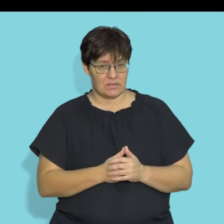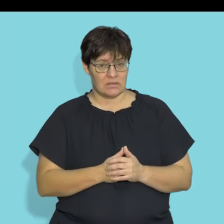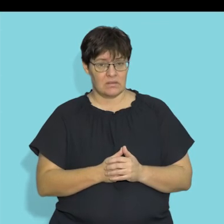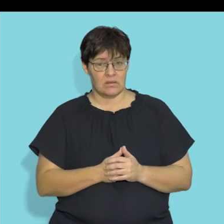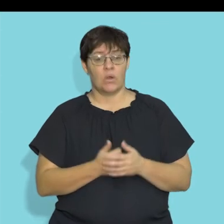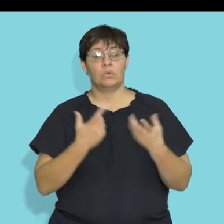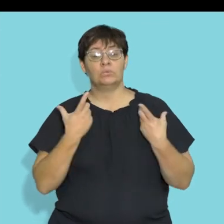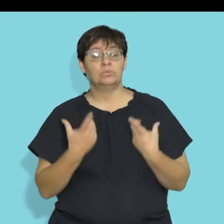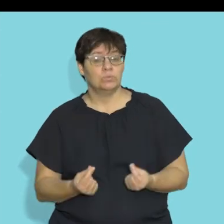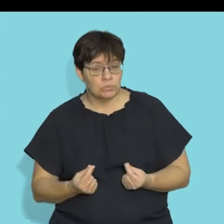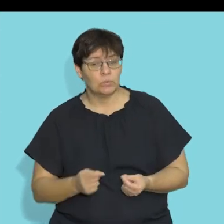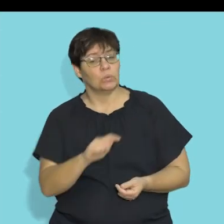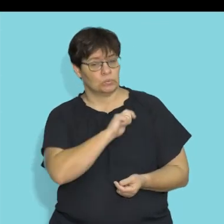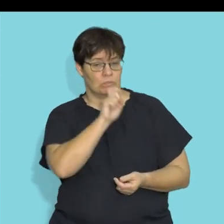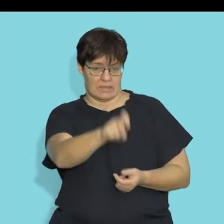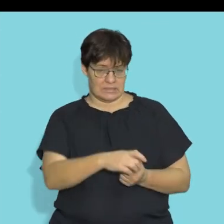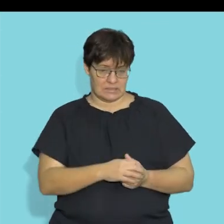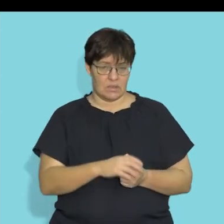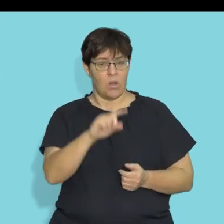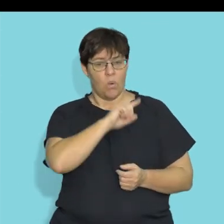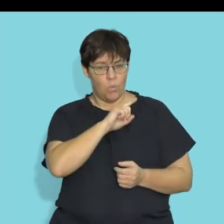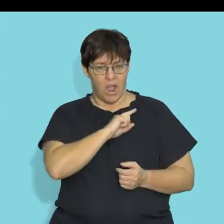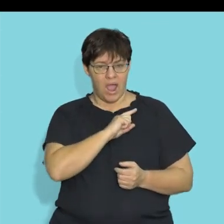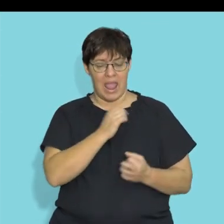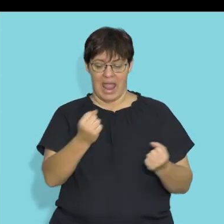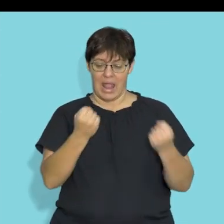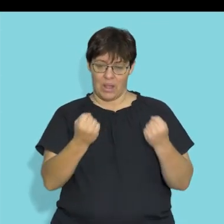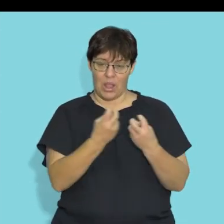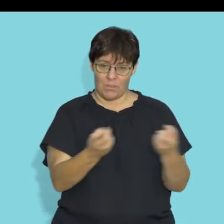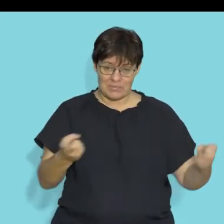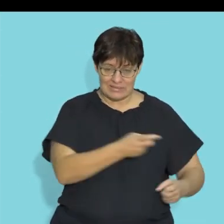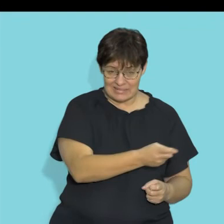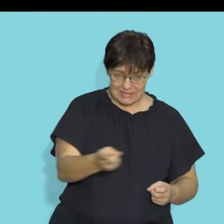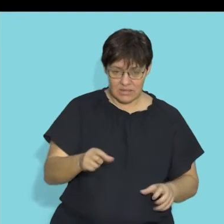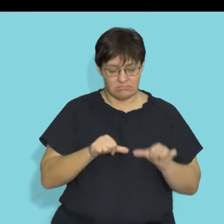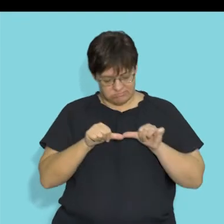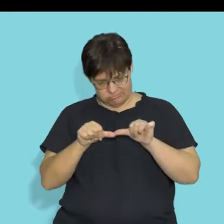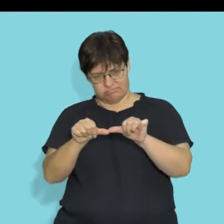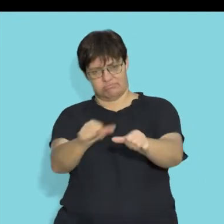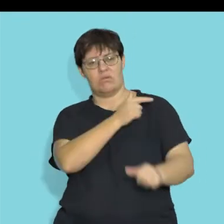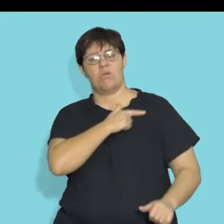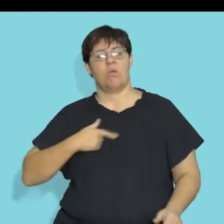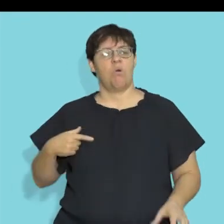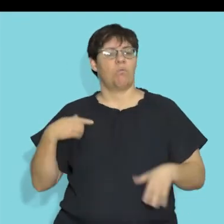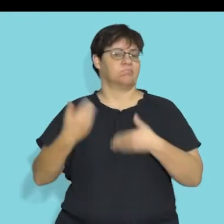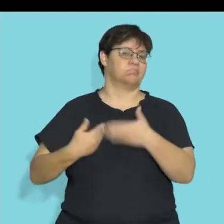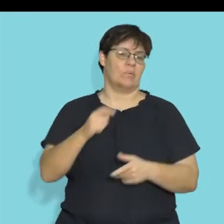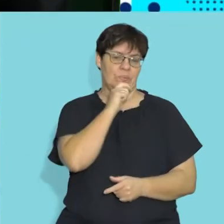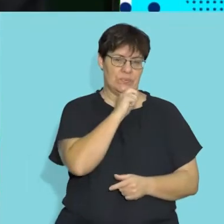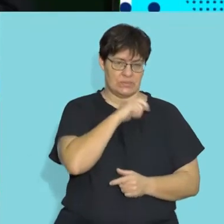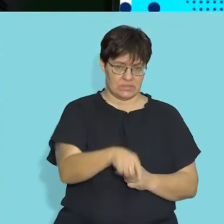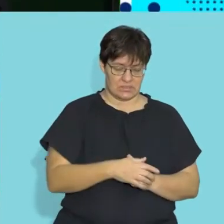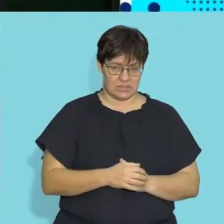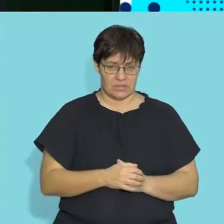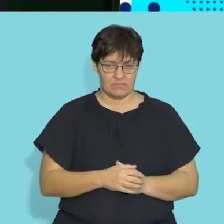must be done to improve the lifespan of the equipment. Yes, very, very important. If